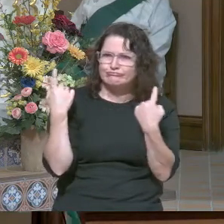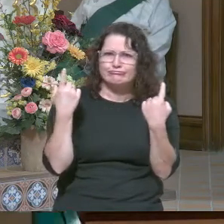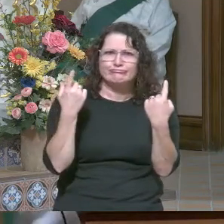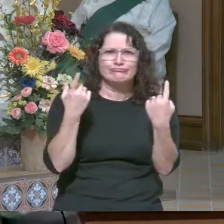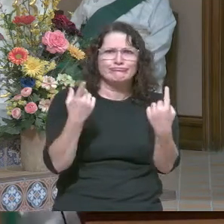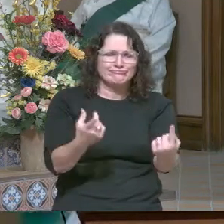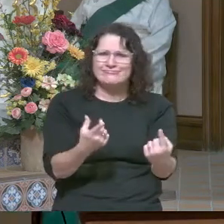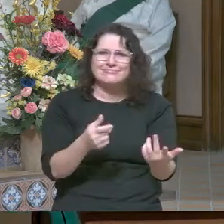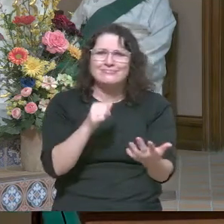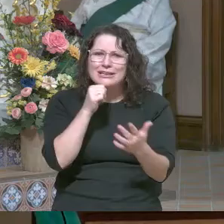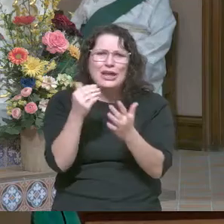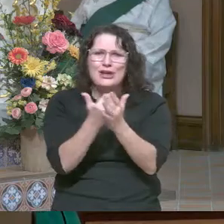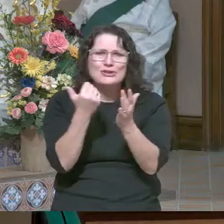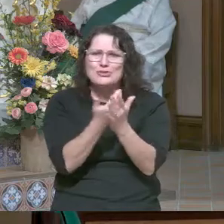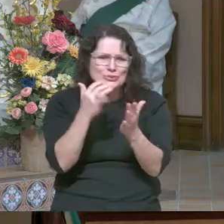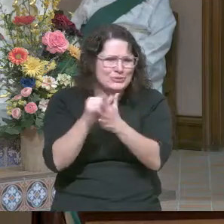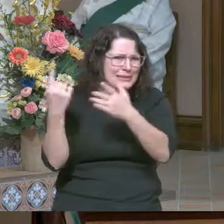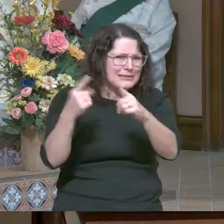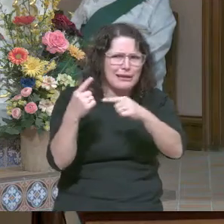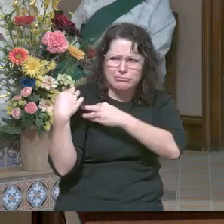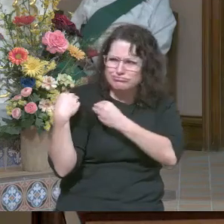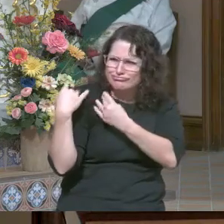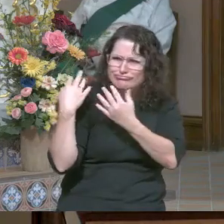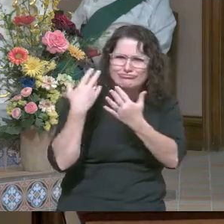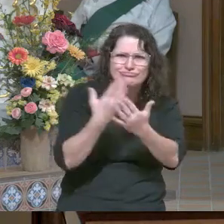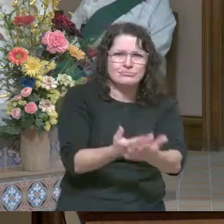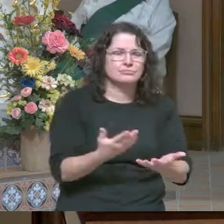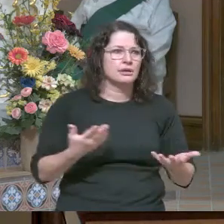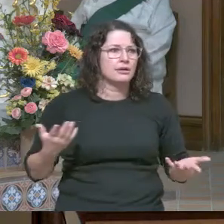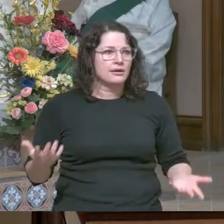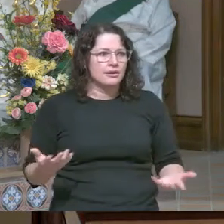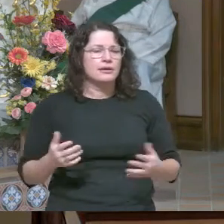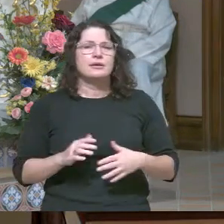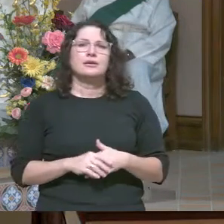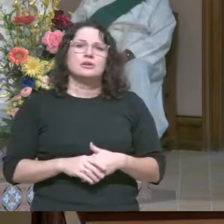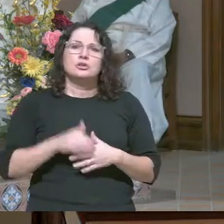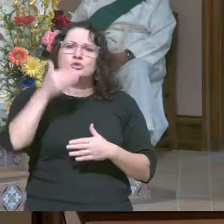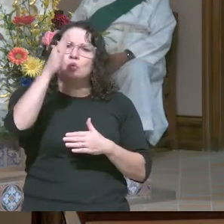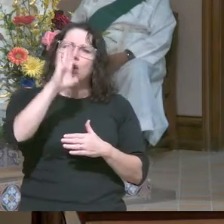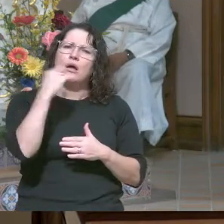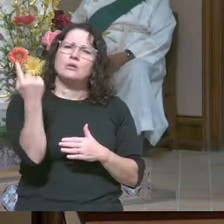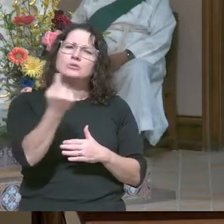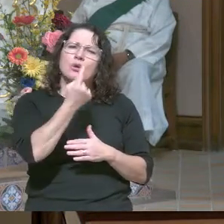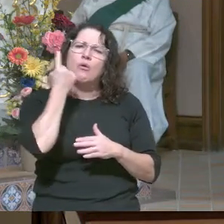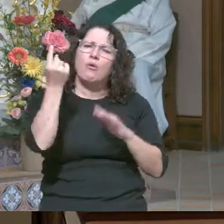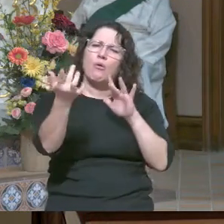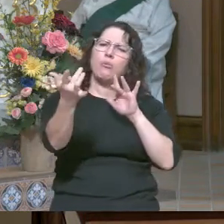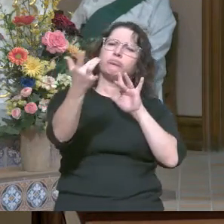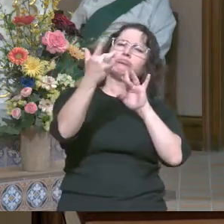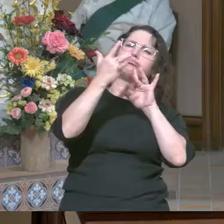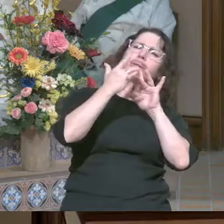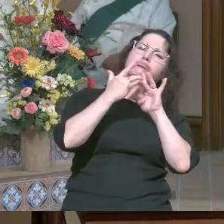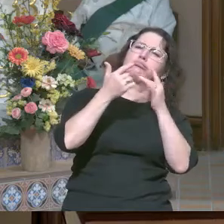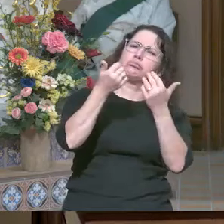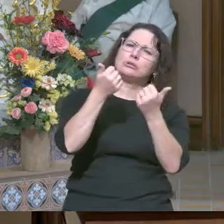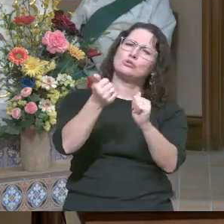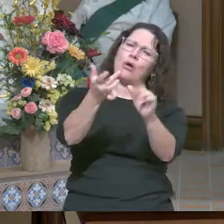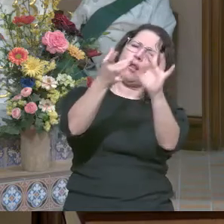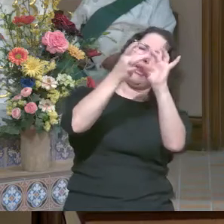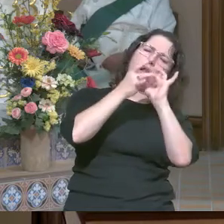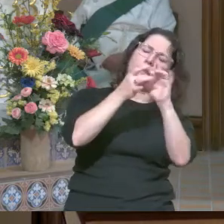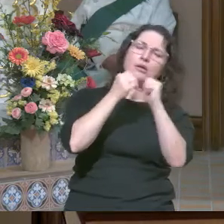out to us. And in our inability to live and flourish well, to love